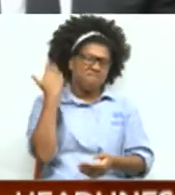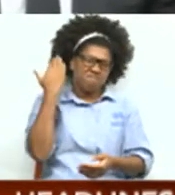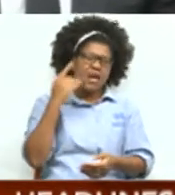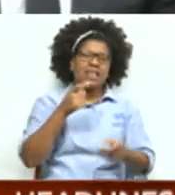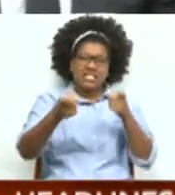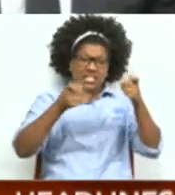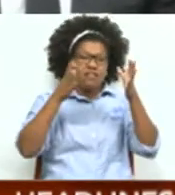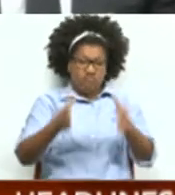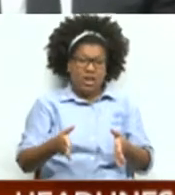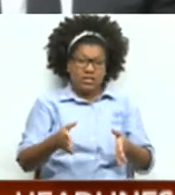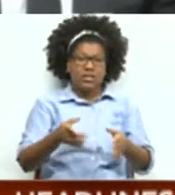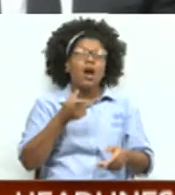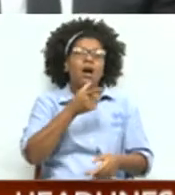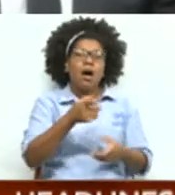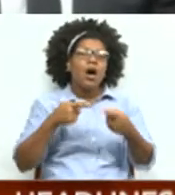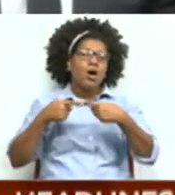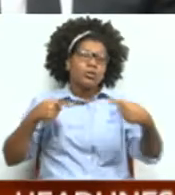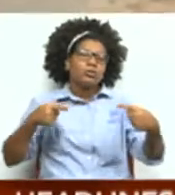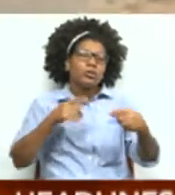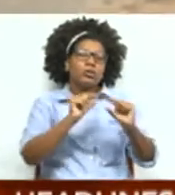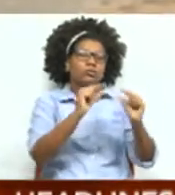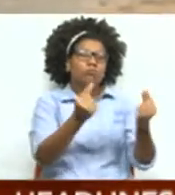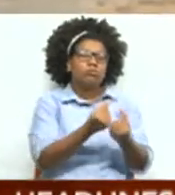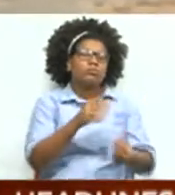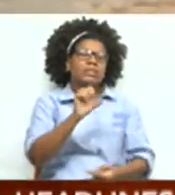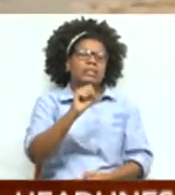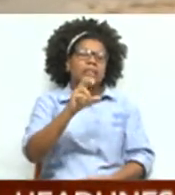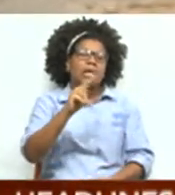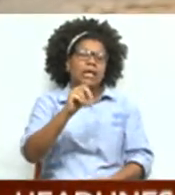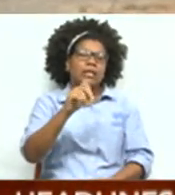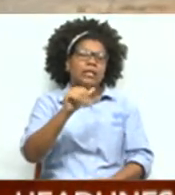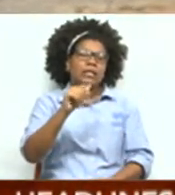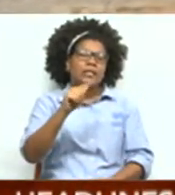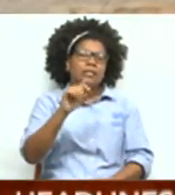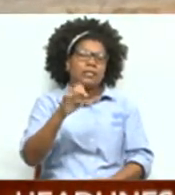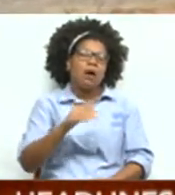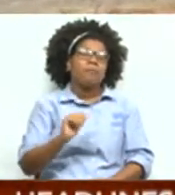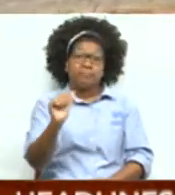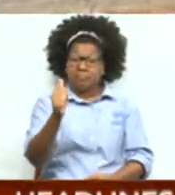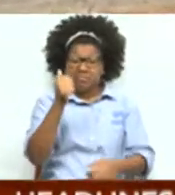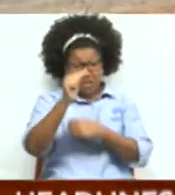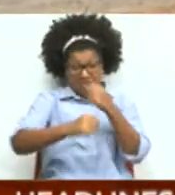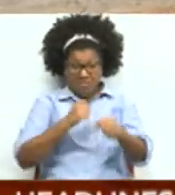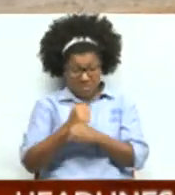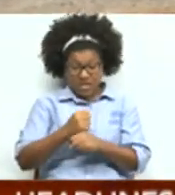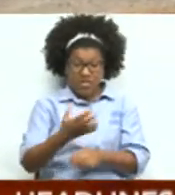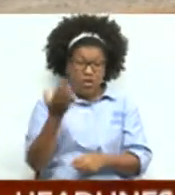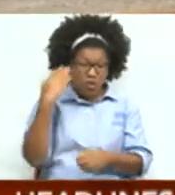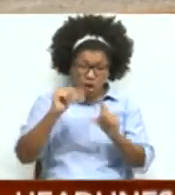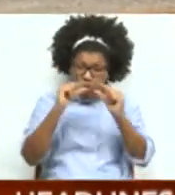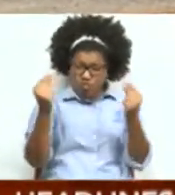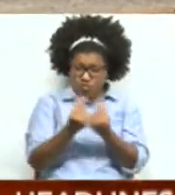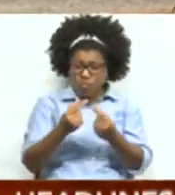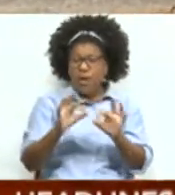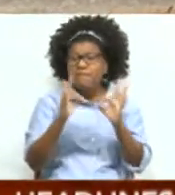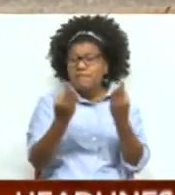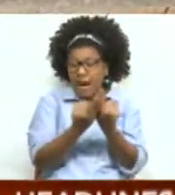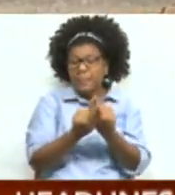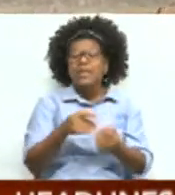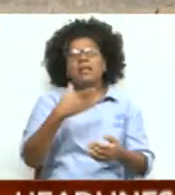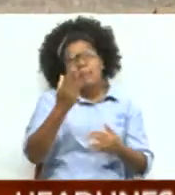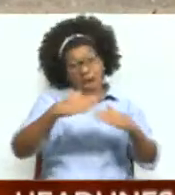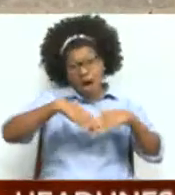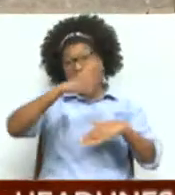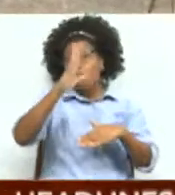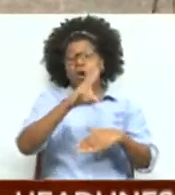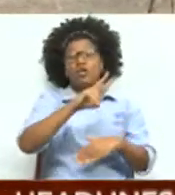Carson Charles. 10 years ago, a group of families paid upwards of $200,000 each for a parcel of land here